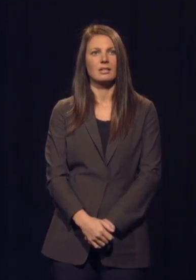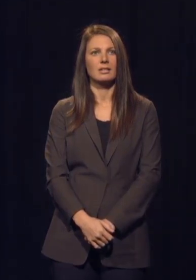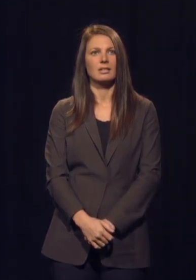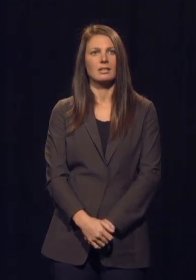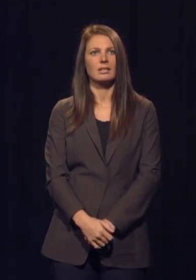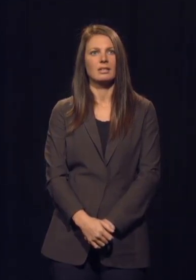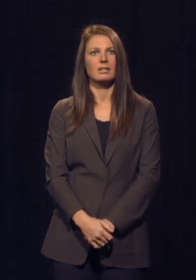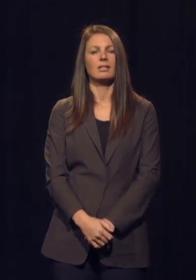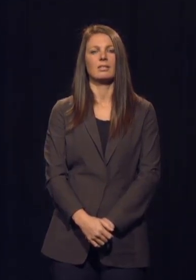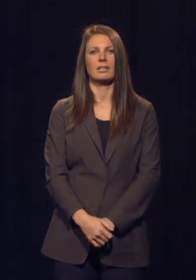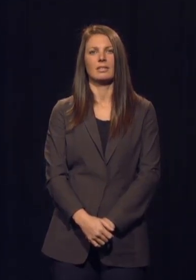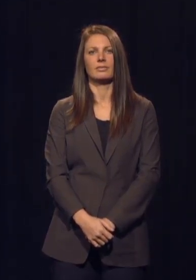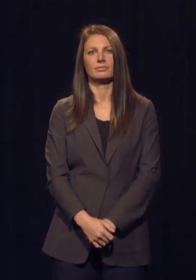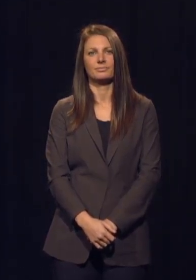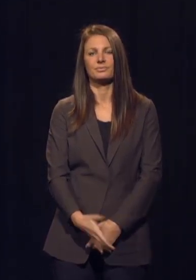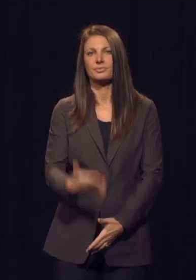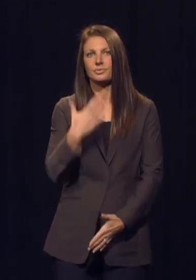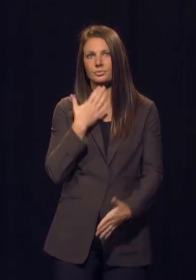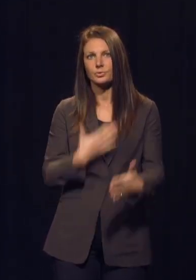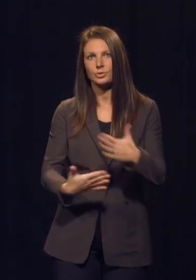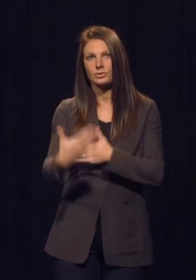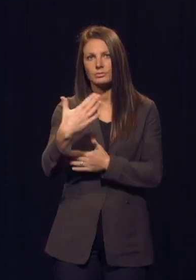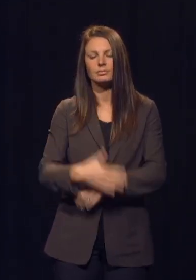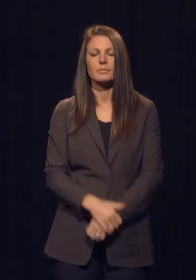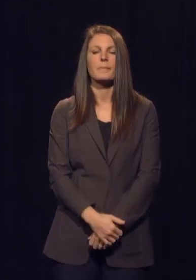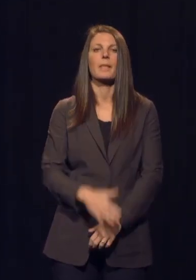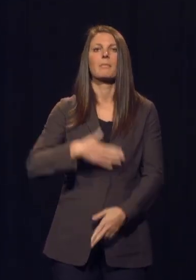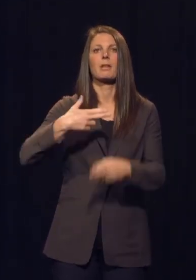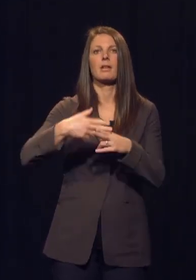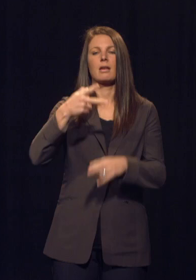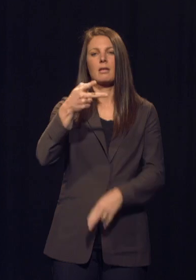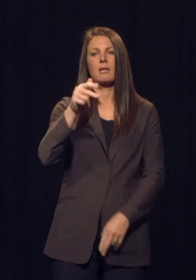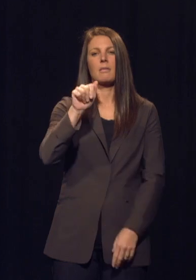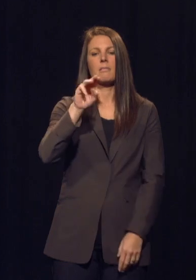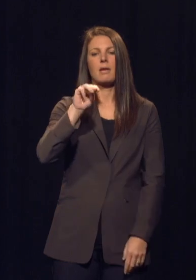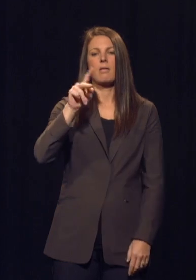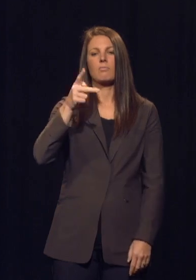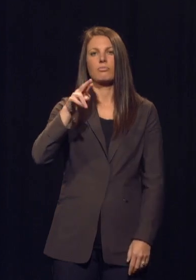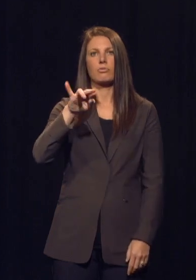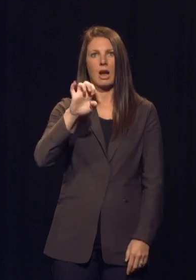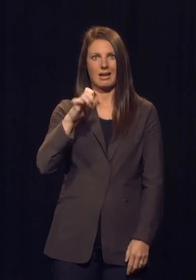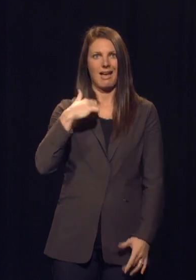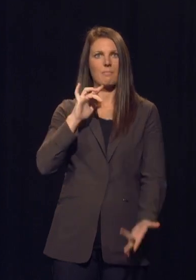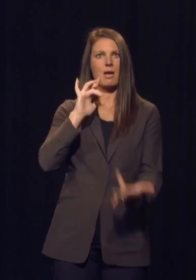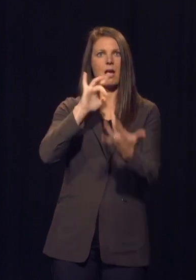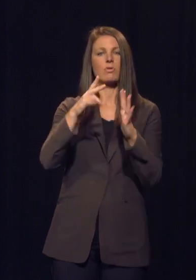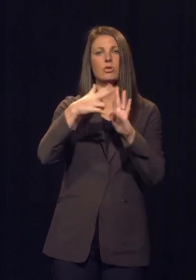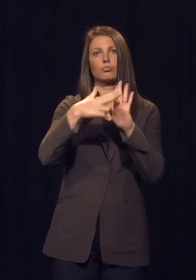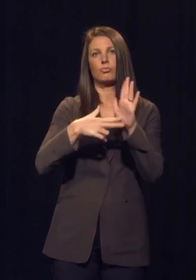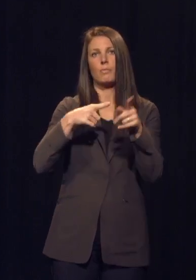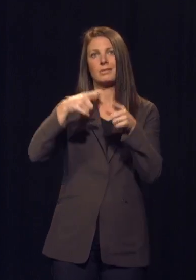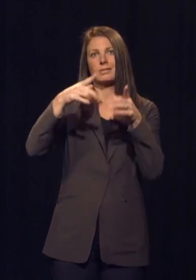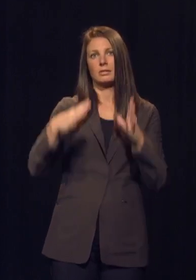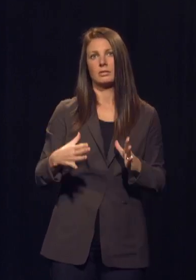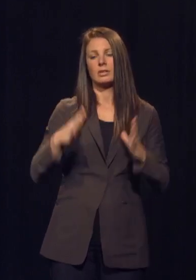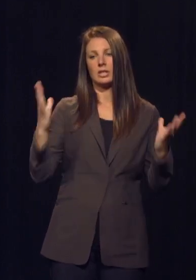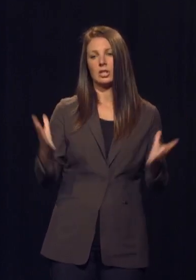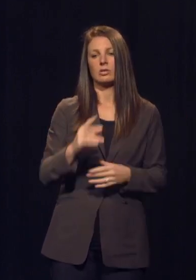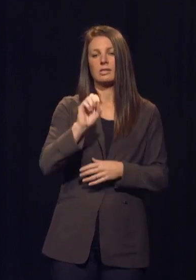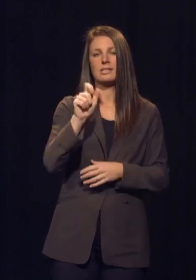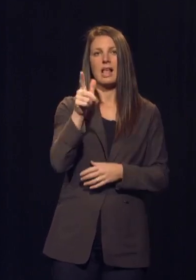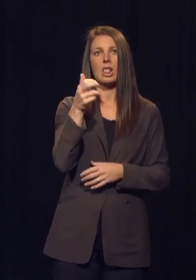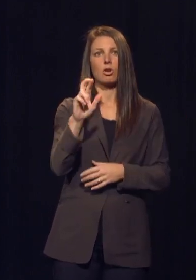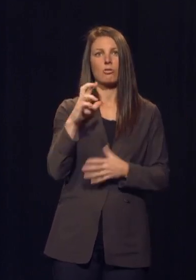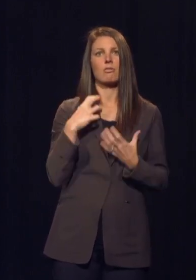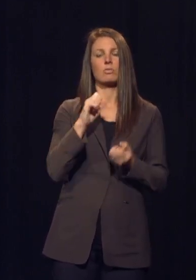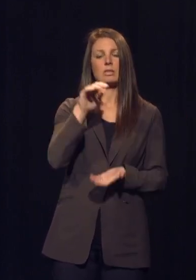Thank you, Manal. Good morning. My name is Pam Price, and I'm an outreach and enrollment specialist for Sadler Health Center.